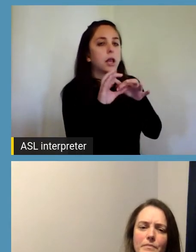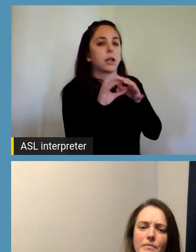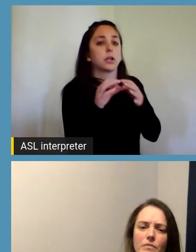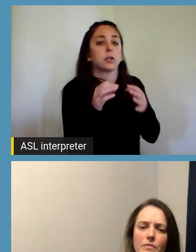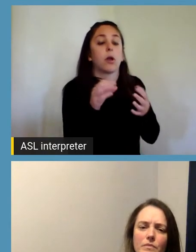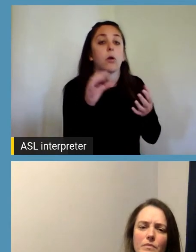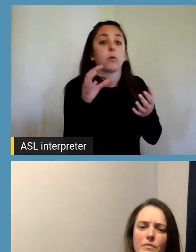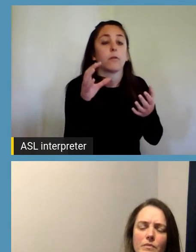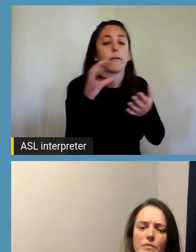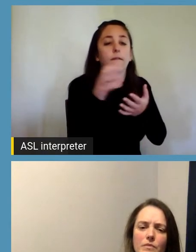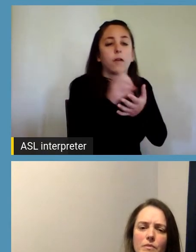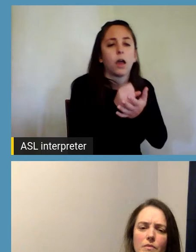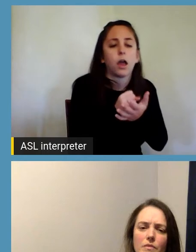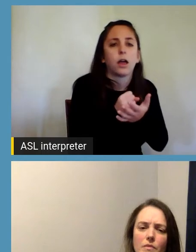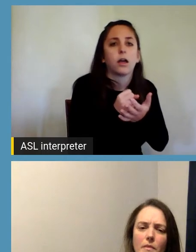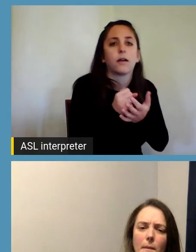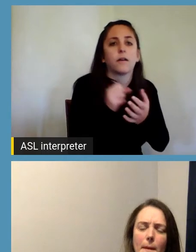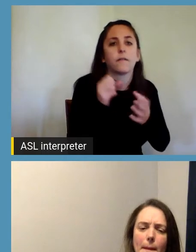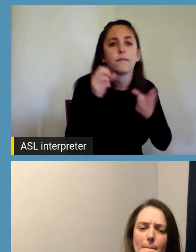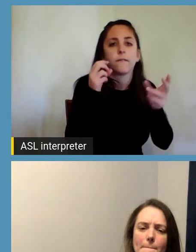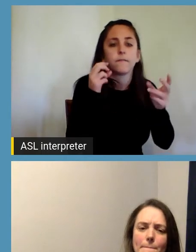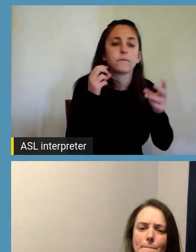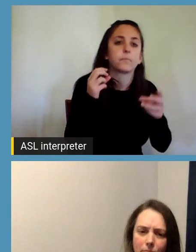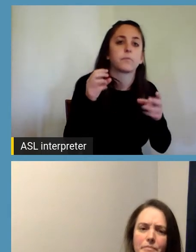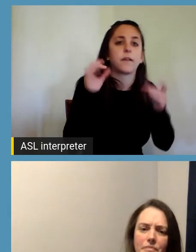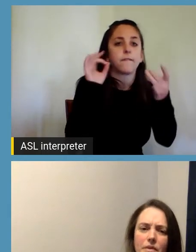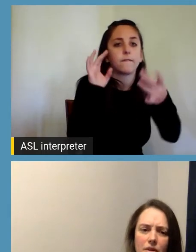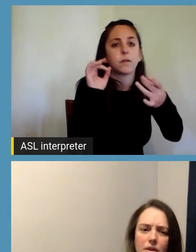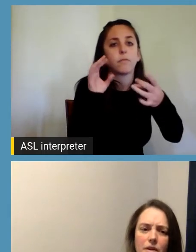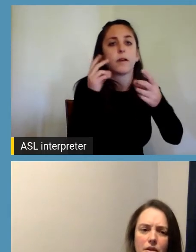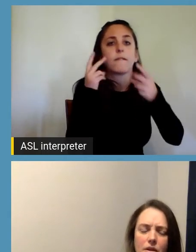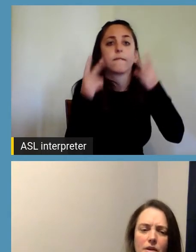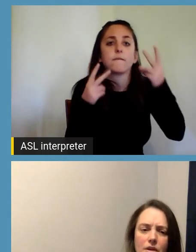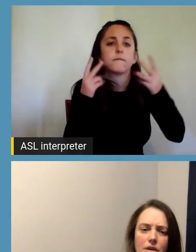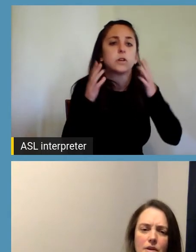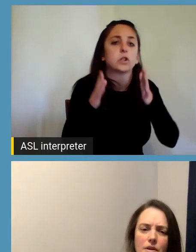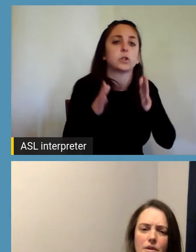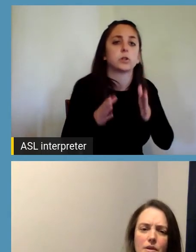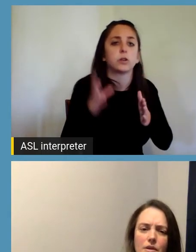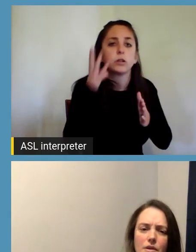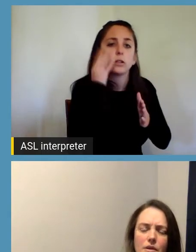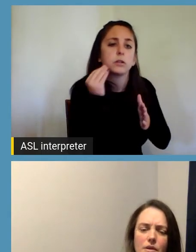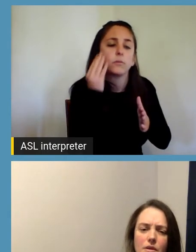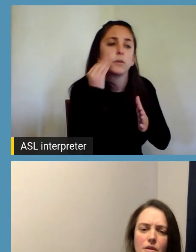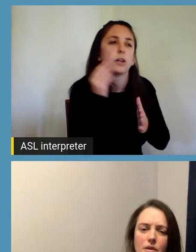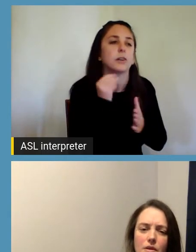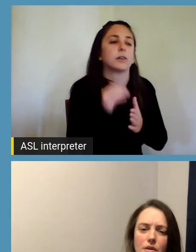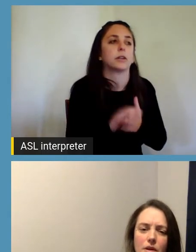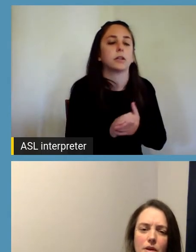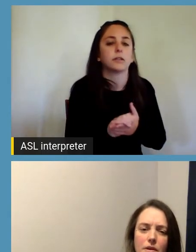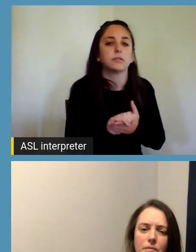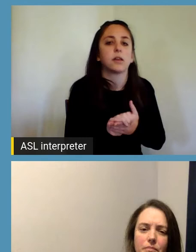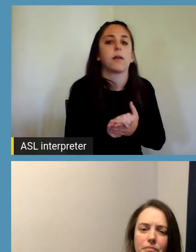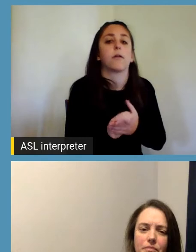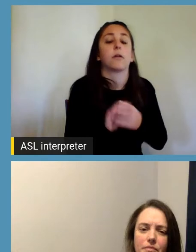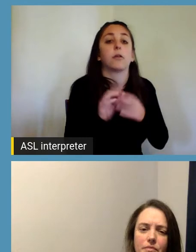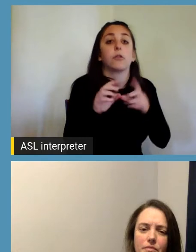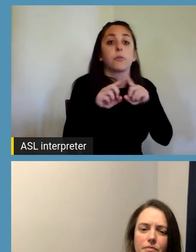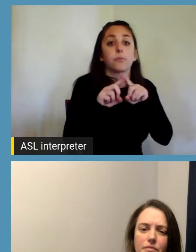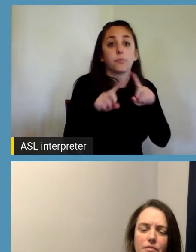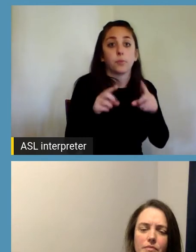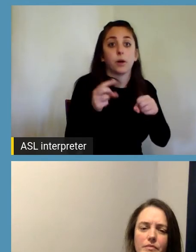feedback for visitor experience, because that's just not that's a bit outside my scope. But I do